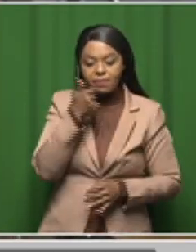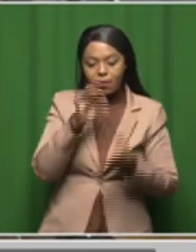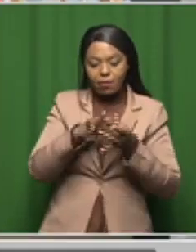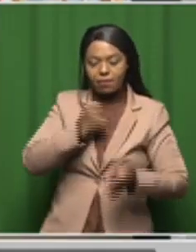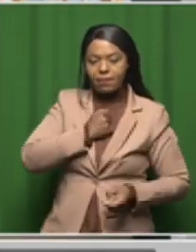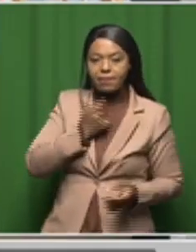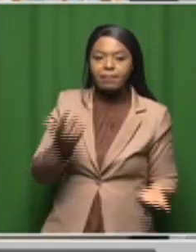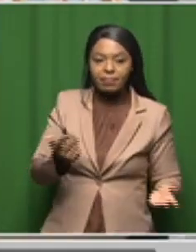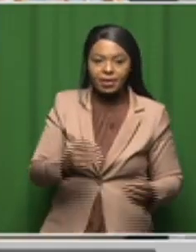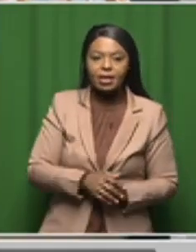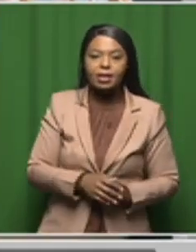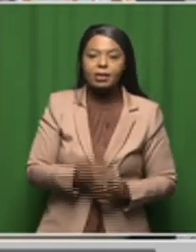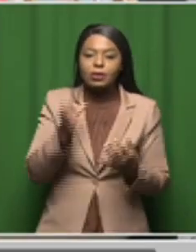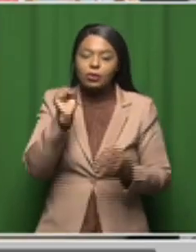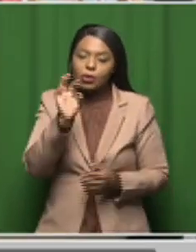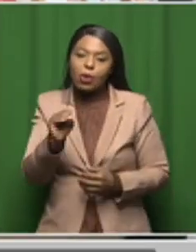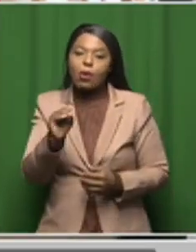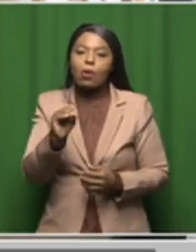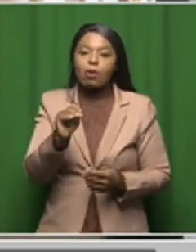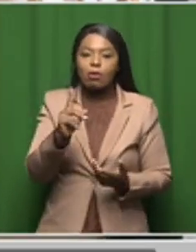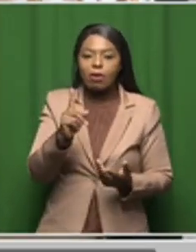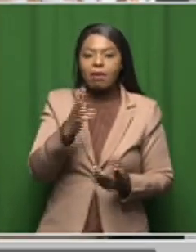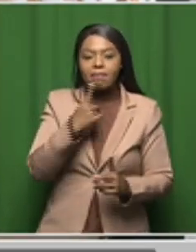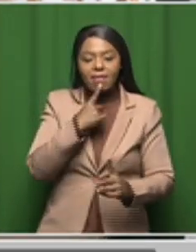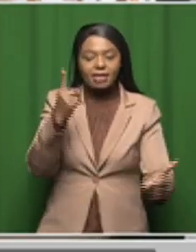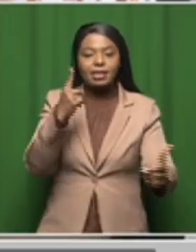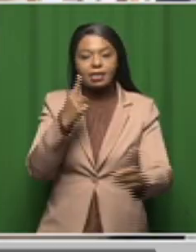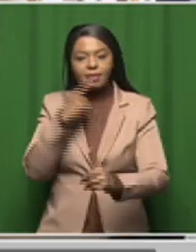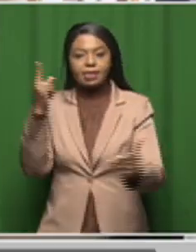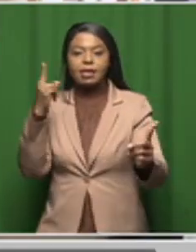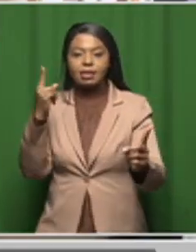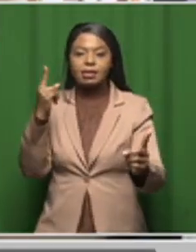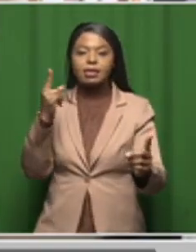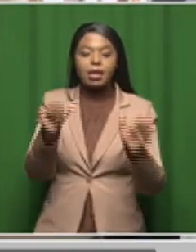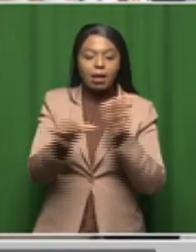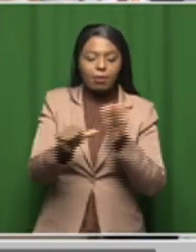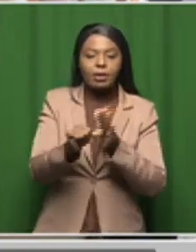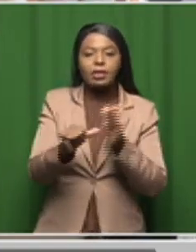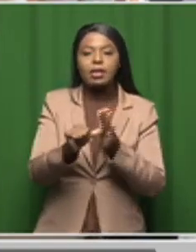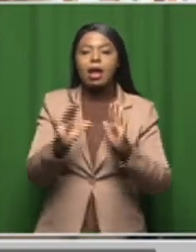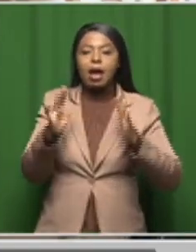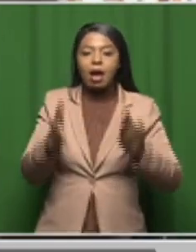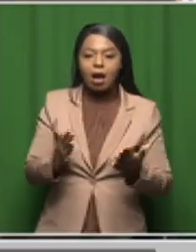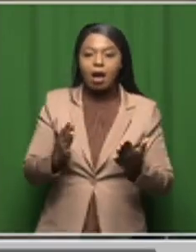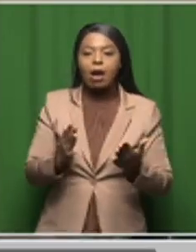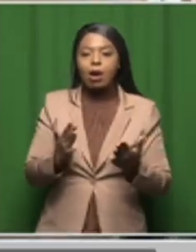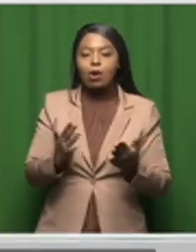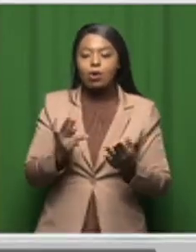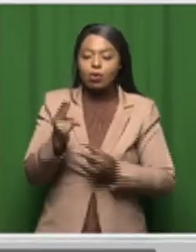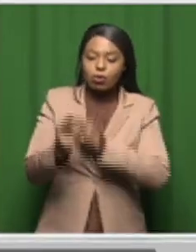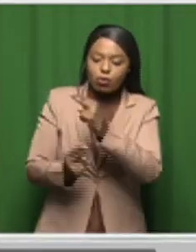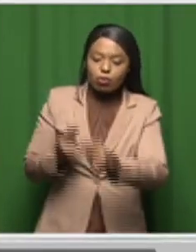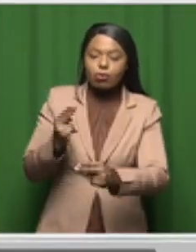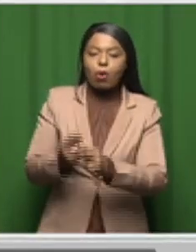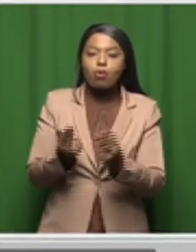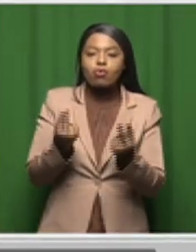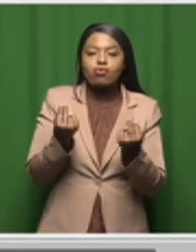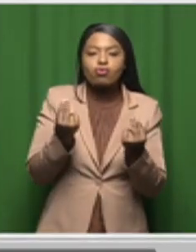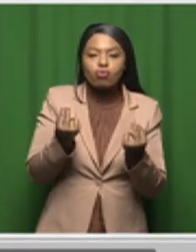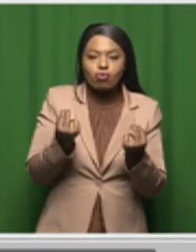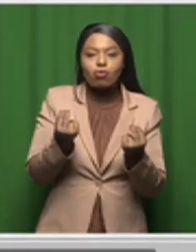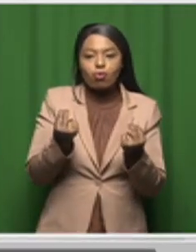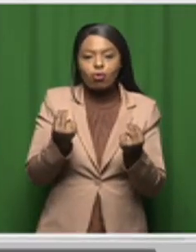messages around the importance of renewal and an empathy with what was going on in the world. There's